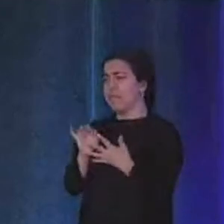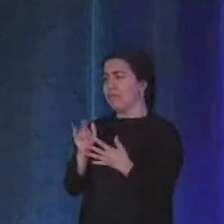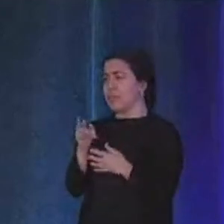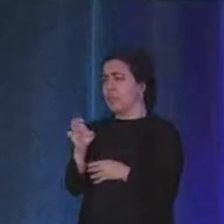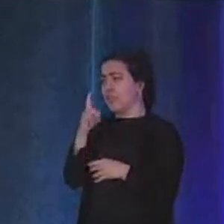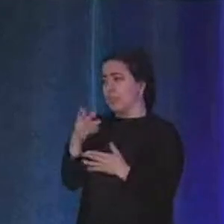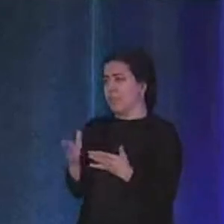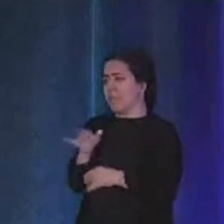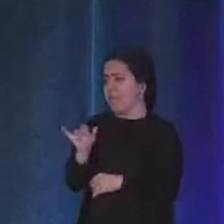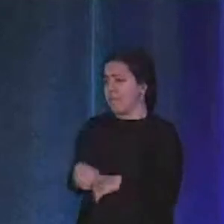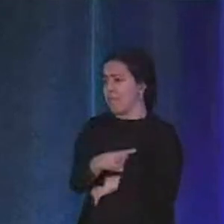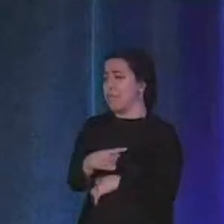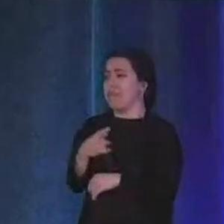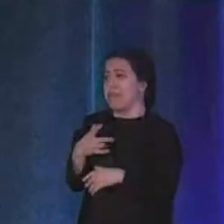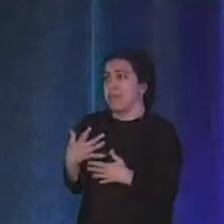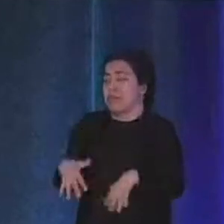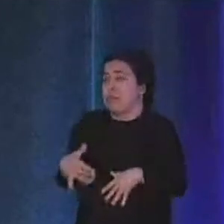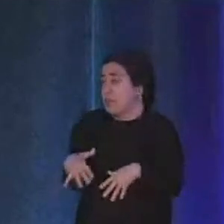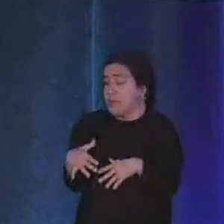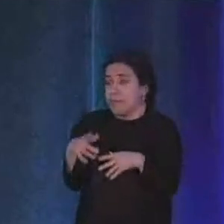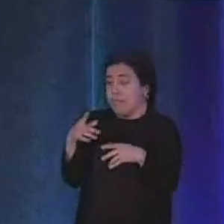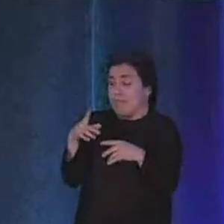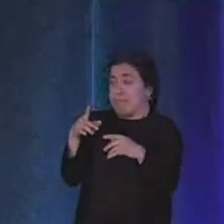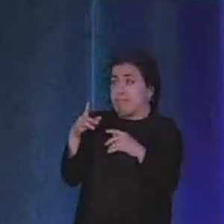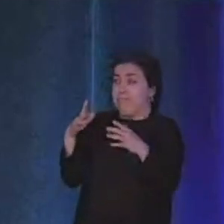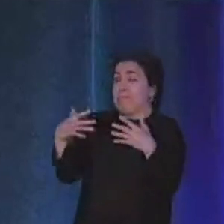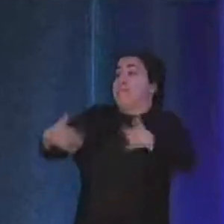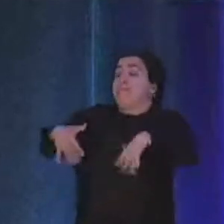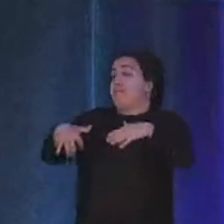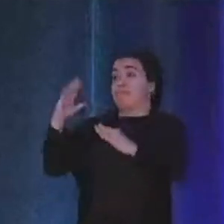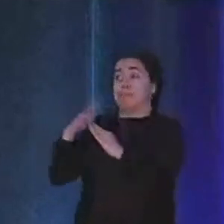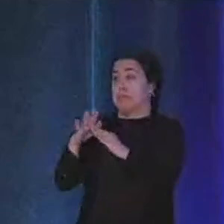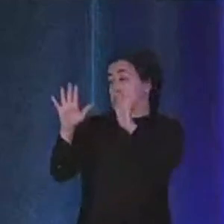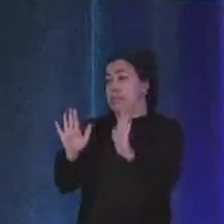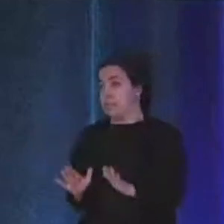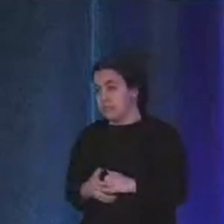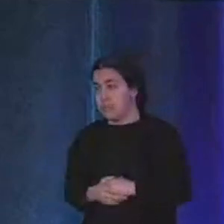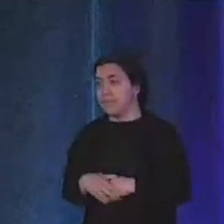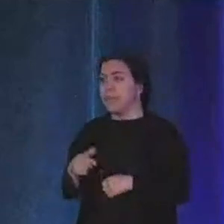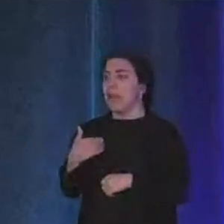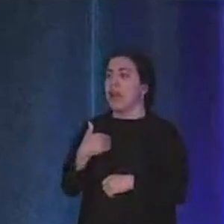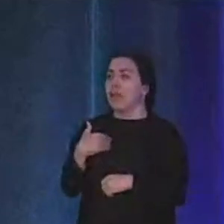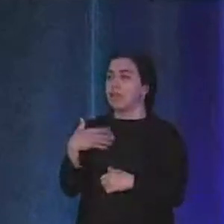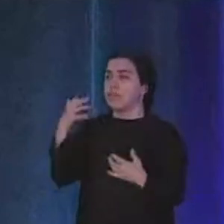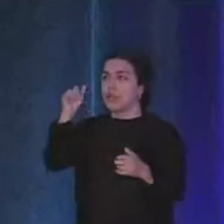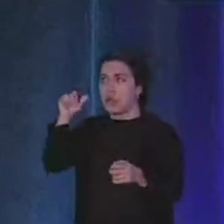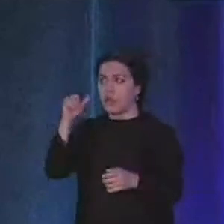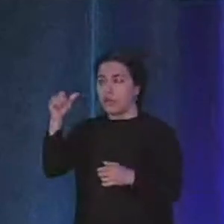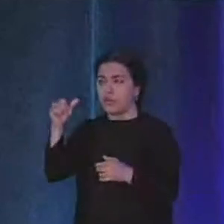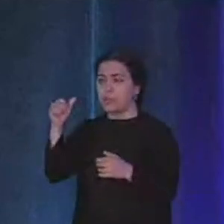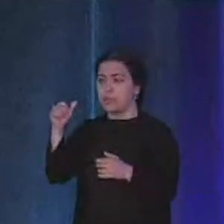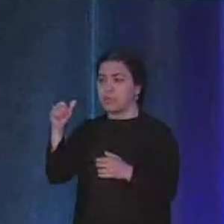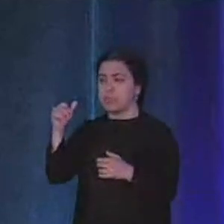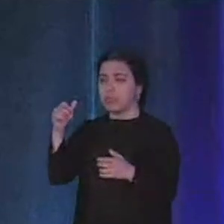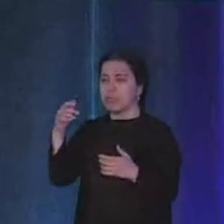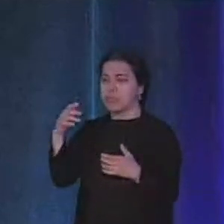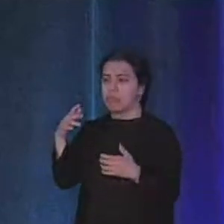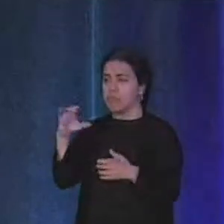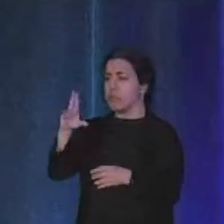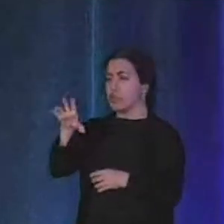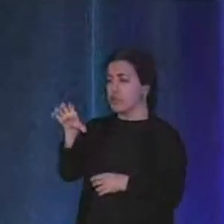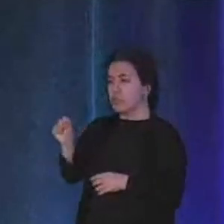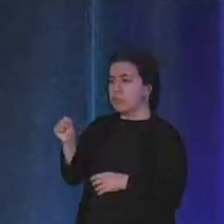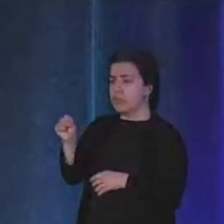thing. It's kind of mind-blowing. So it has audio cues. So normally if you have like a TypeScript error, you have